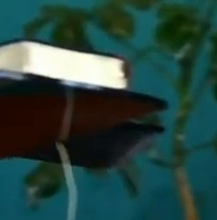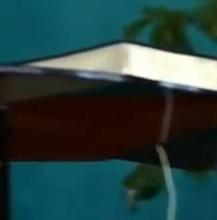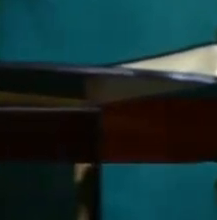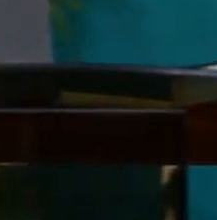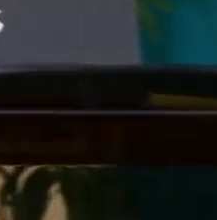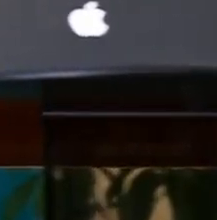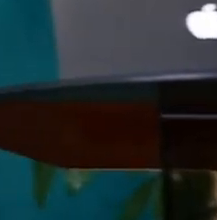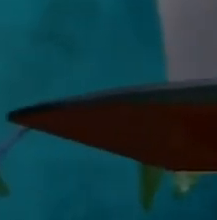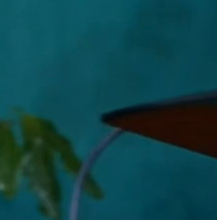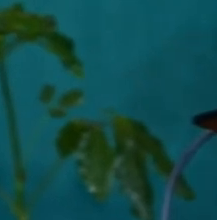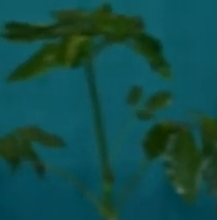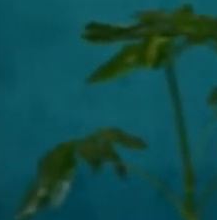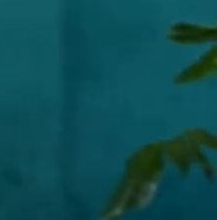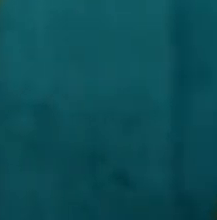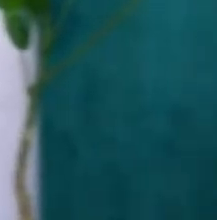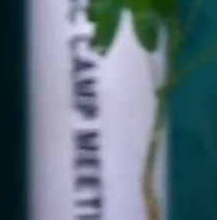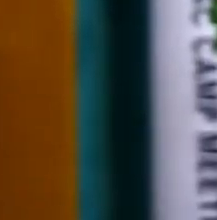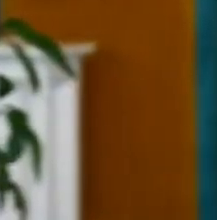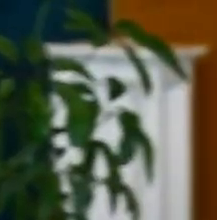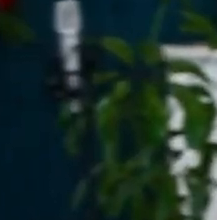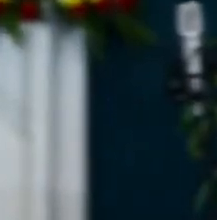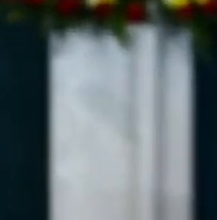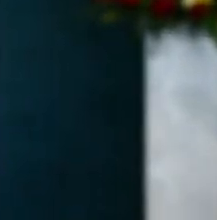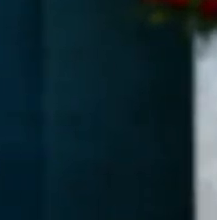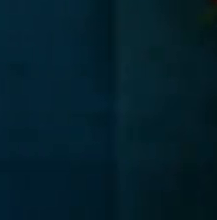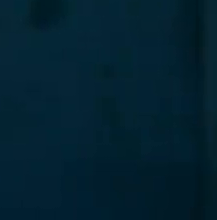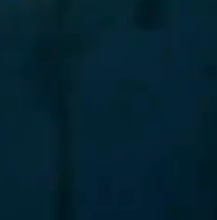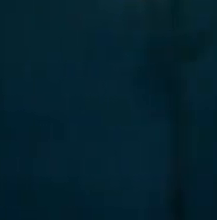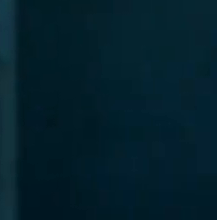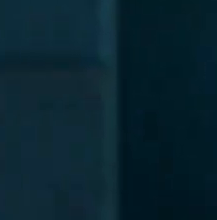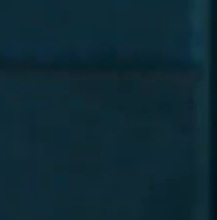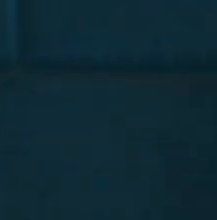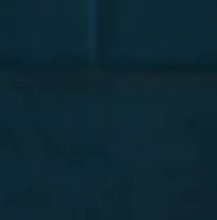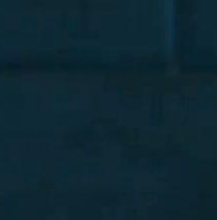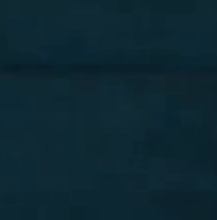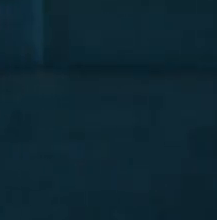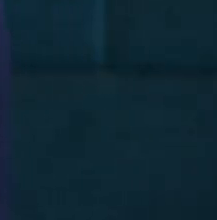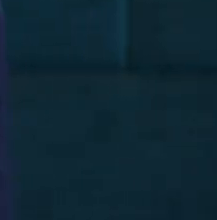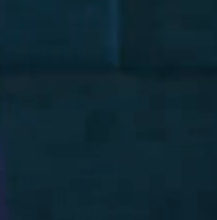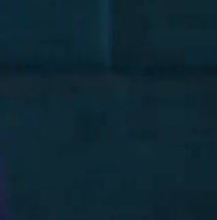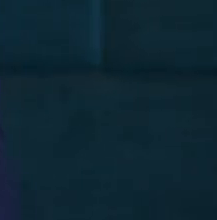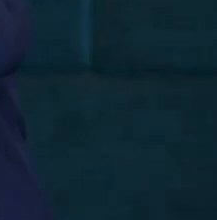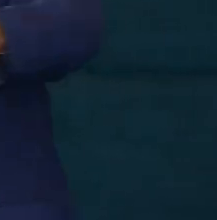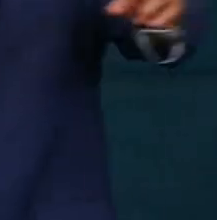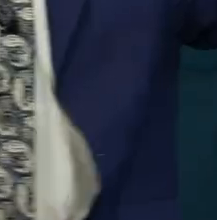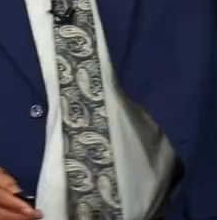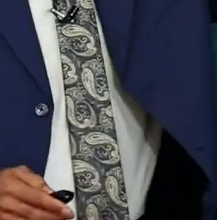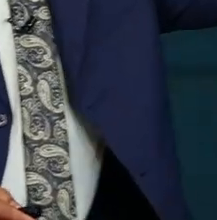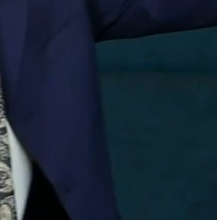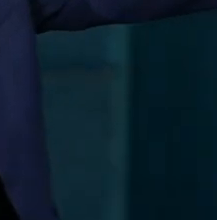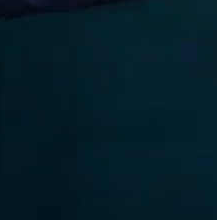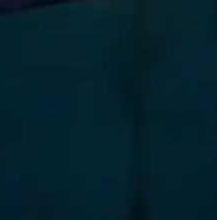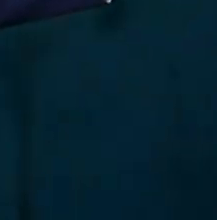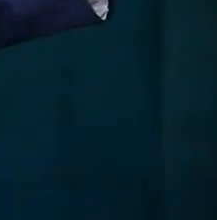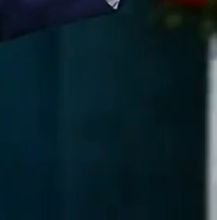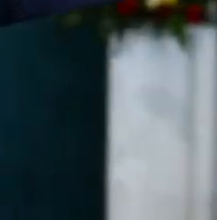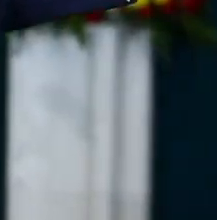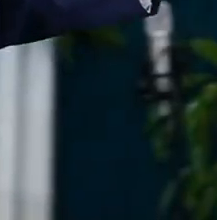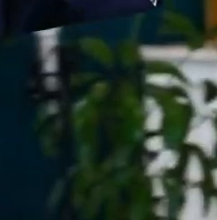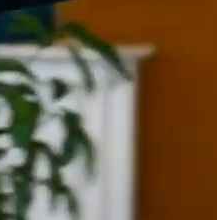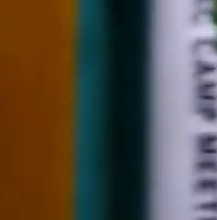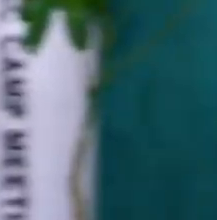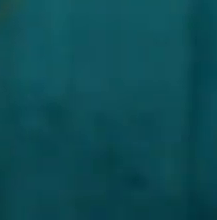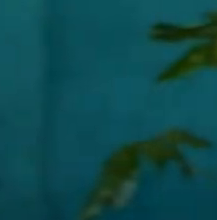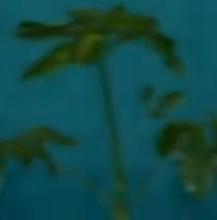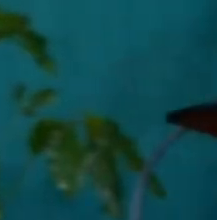Paul says, because you study the prophecies, because you know the stuff, because you have a relationship with Christ. Help me